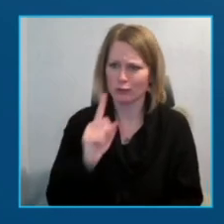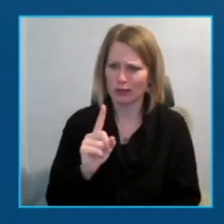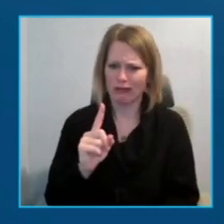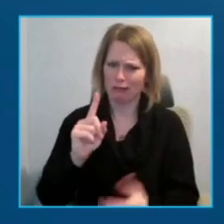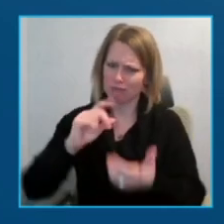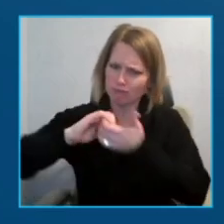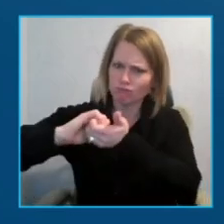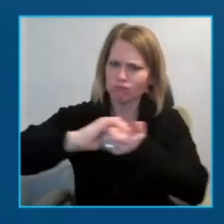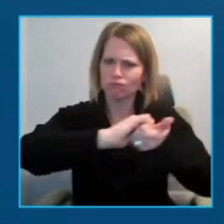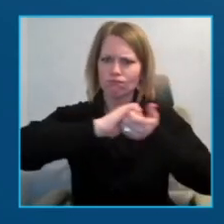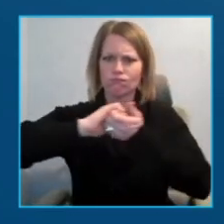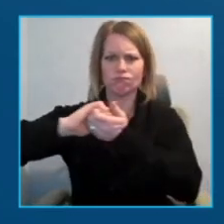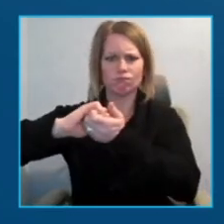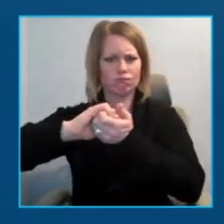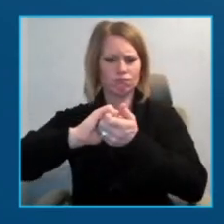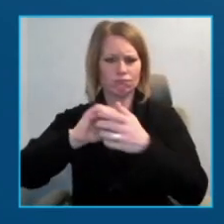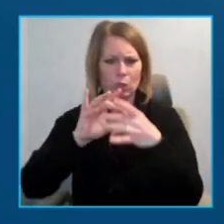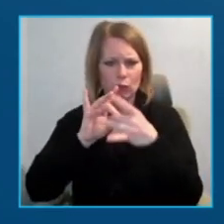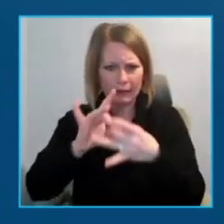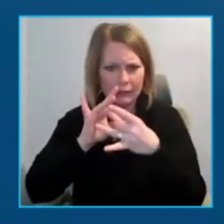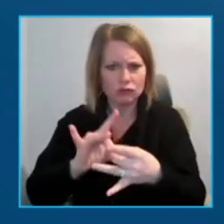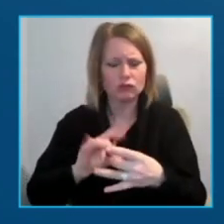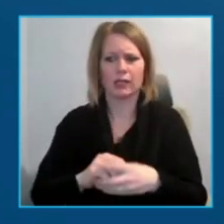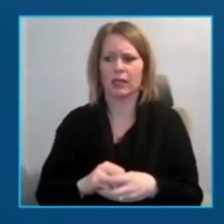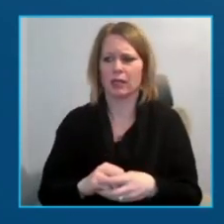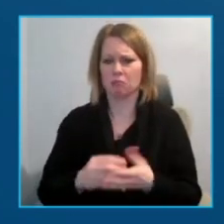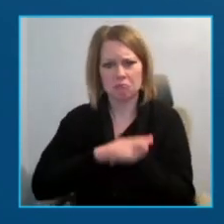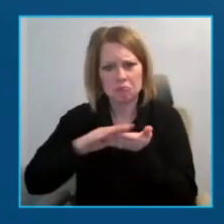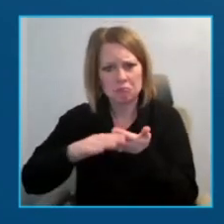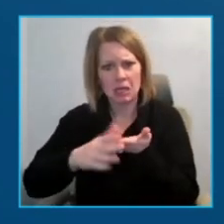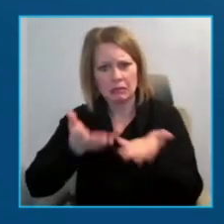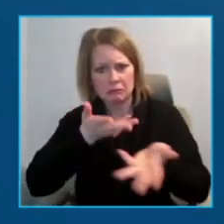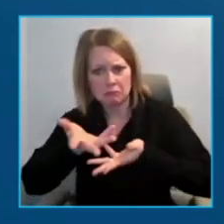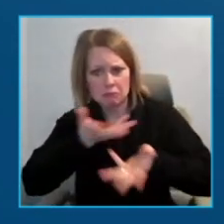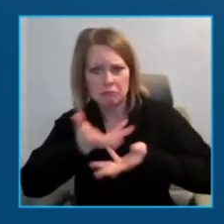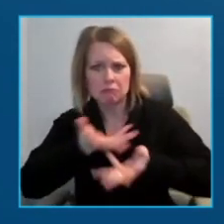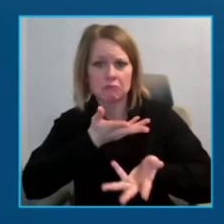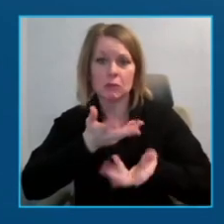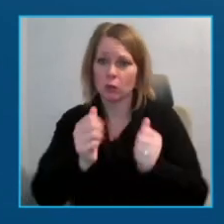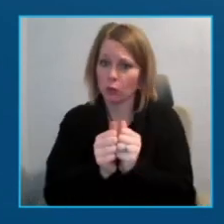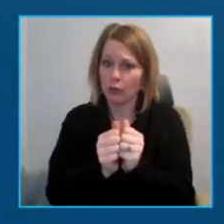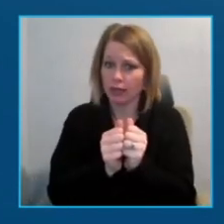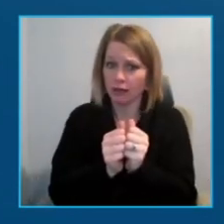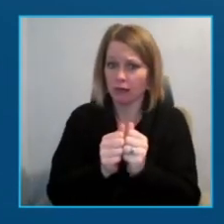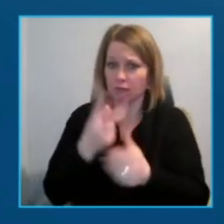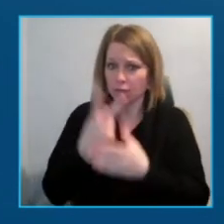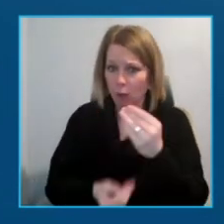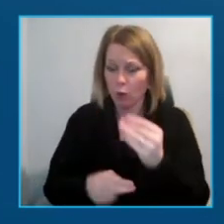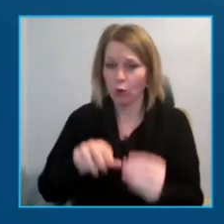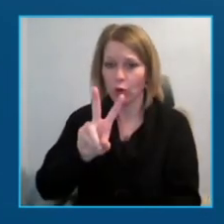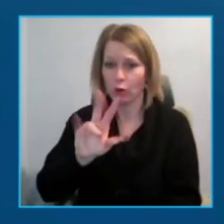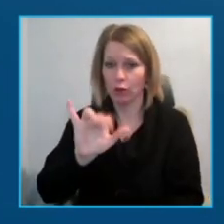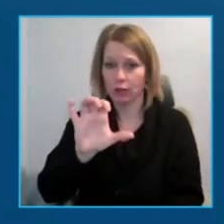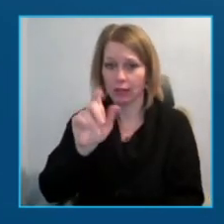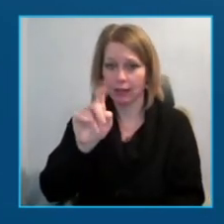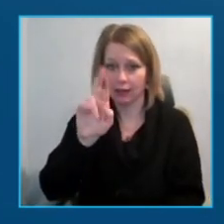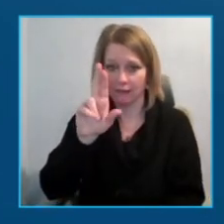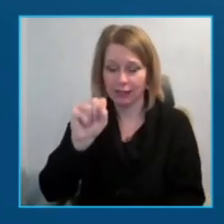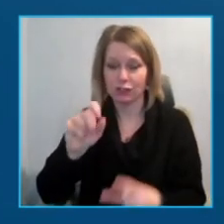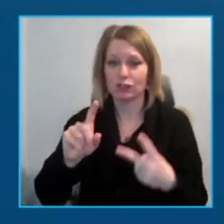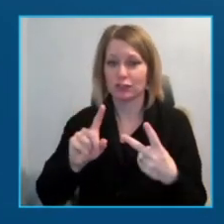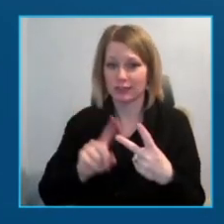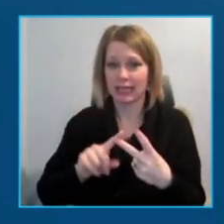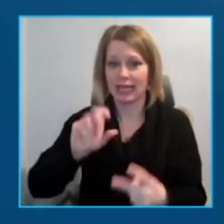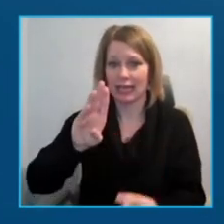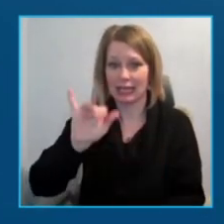relationship, cooperative conversations with both Ms. Vickers and Chair Biafor. So I can't testify or